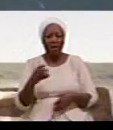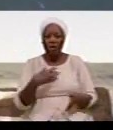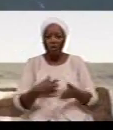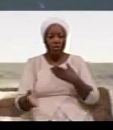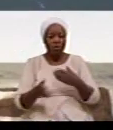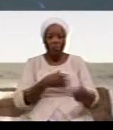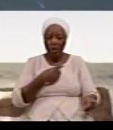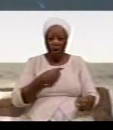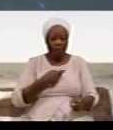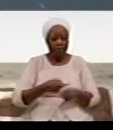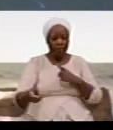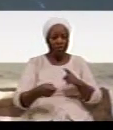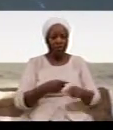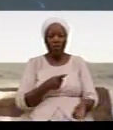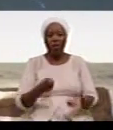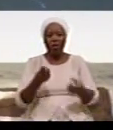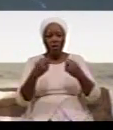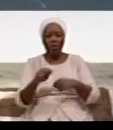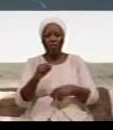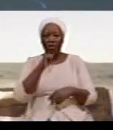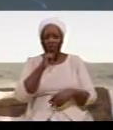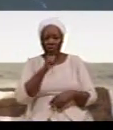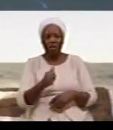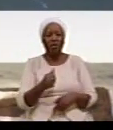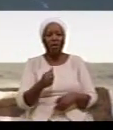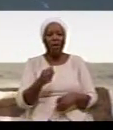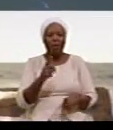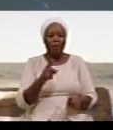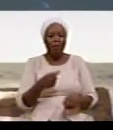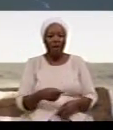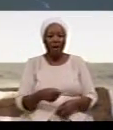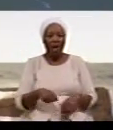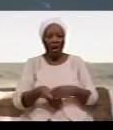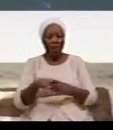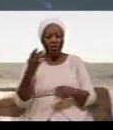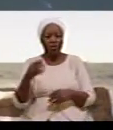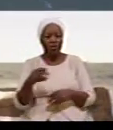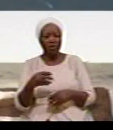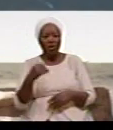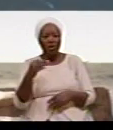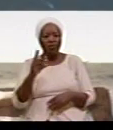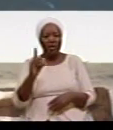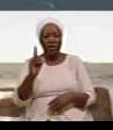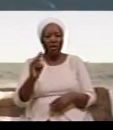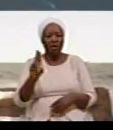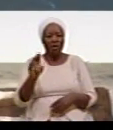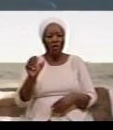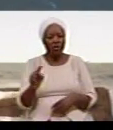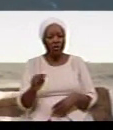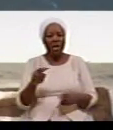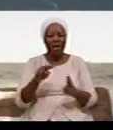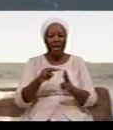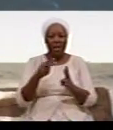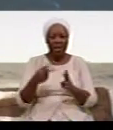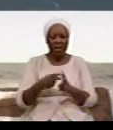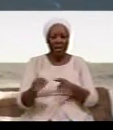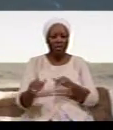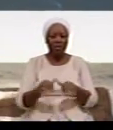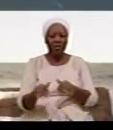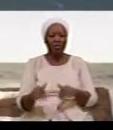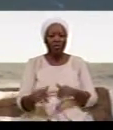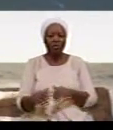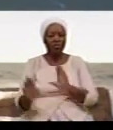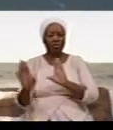not forth of the dust, neither does trouble spring out of the ground,